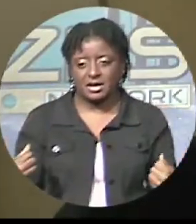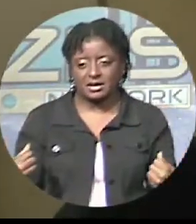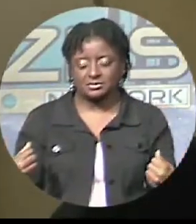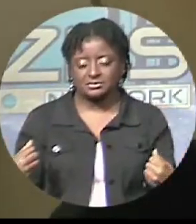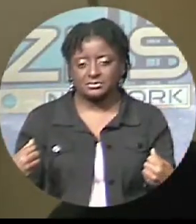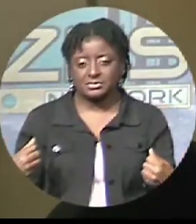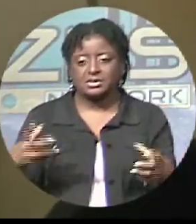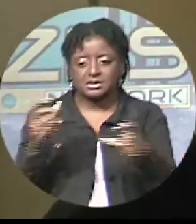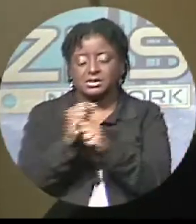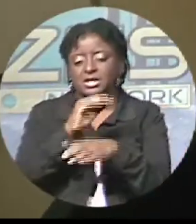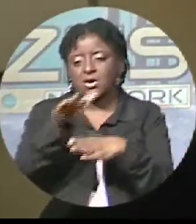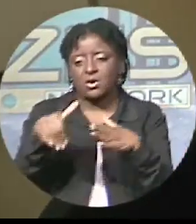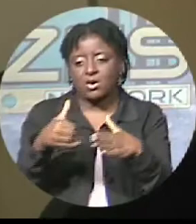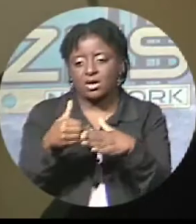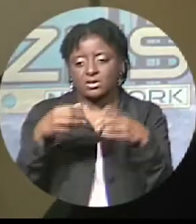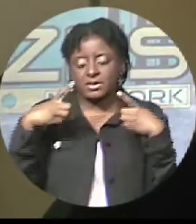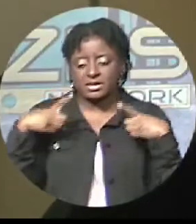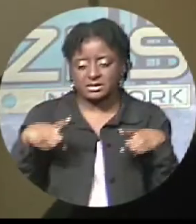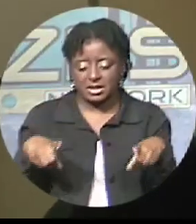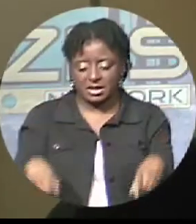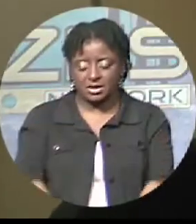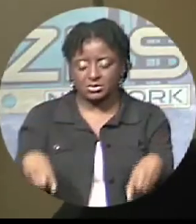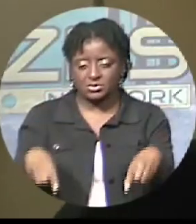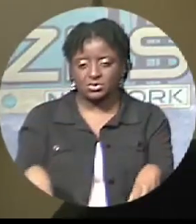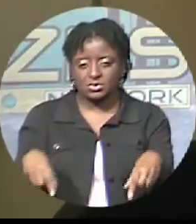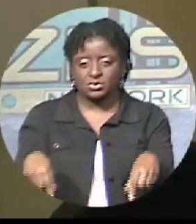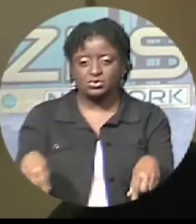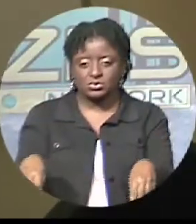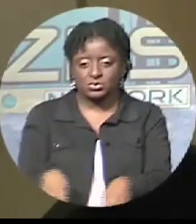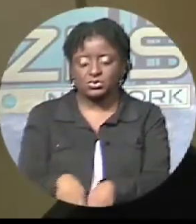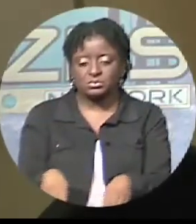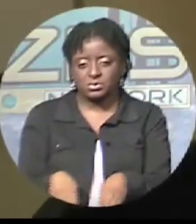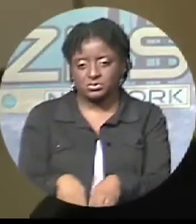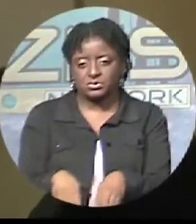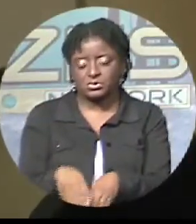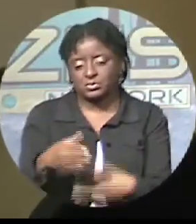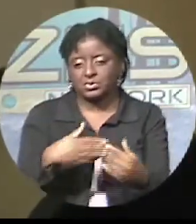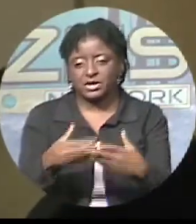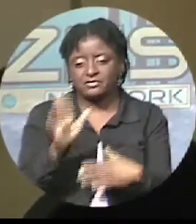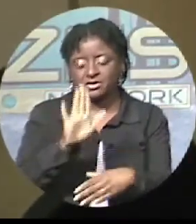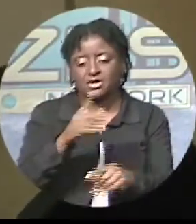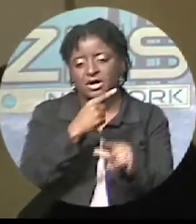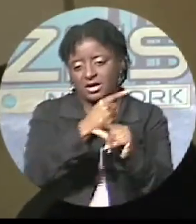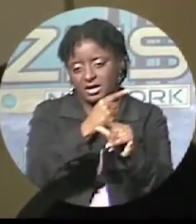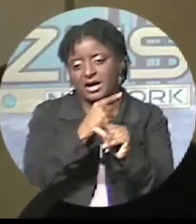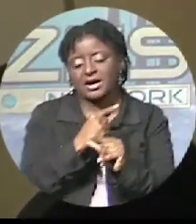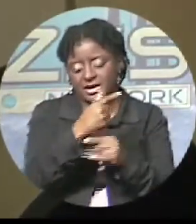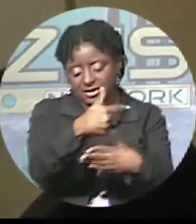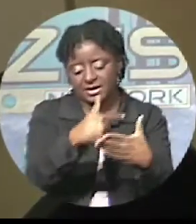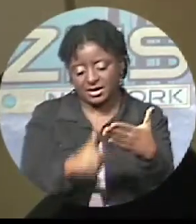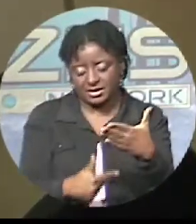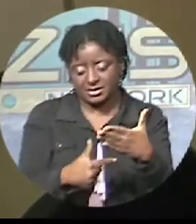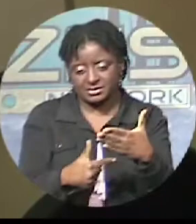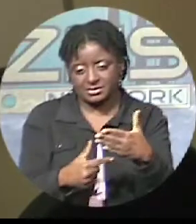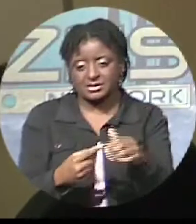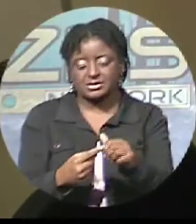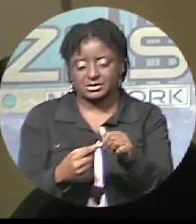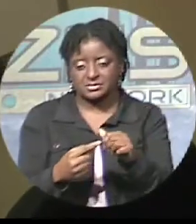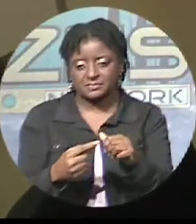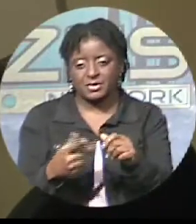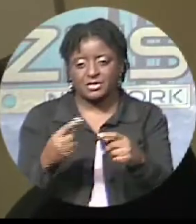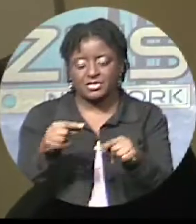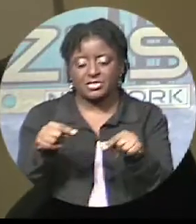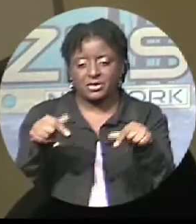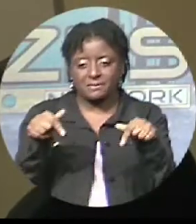And you're going to take it all the way down through your boots. Now, whatever your guidelines and protocols are, typically the boots are gone